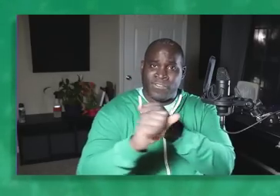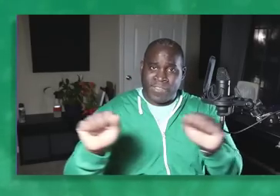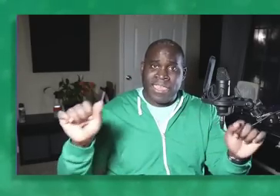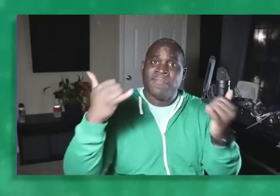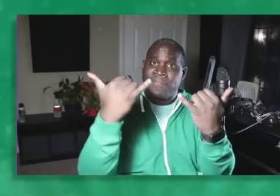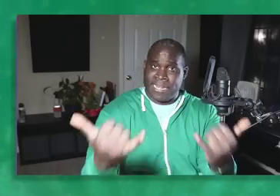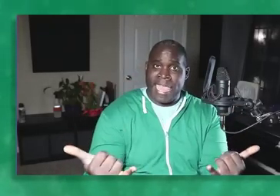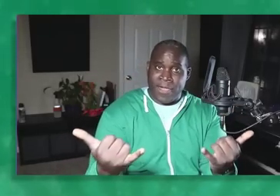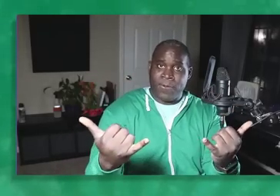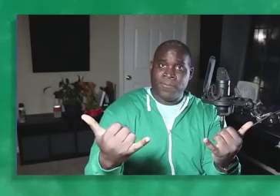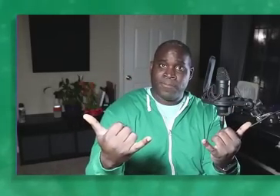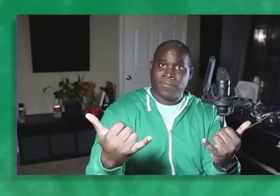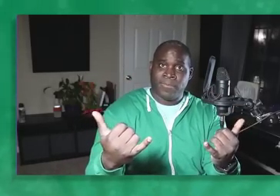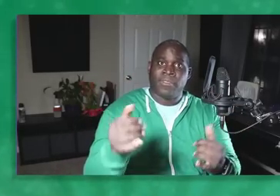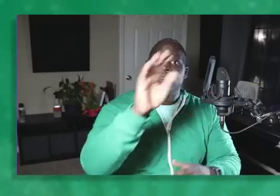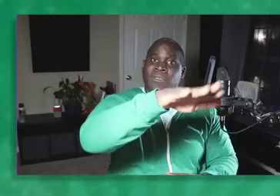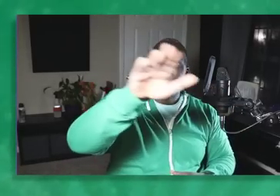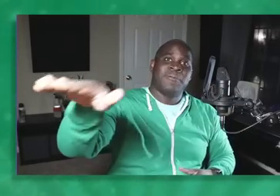you're safe now,